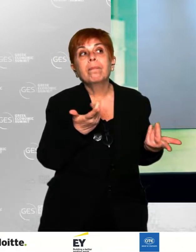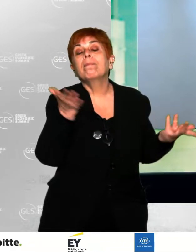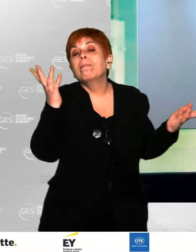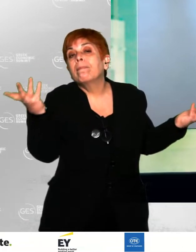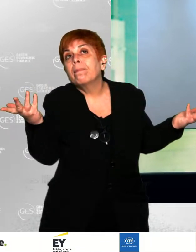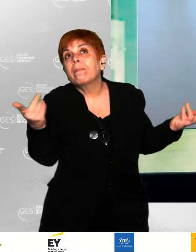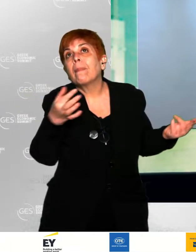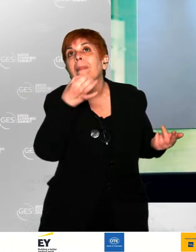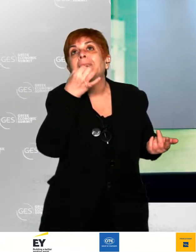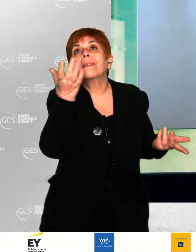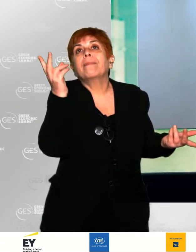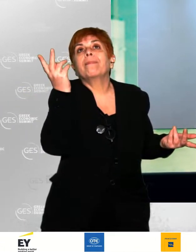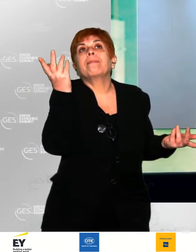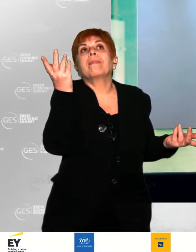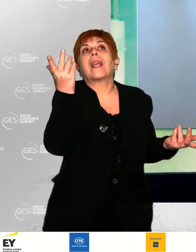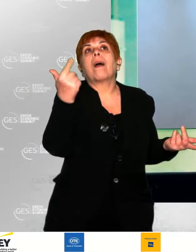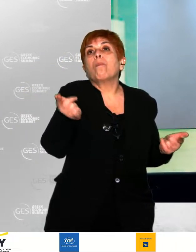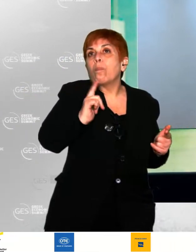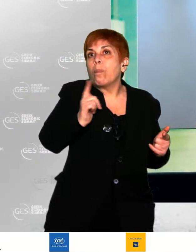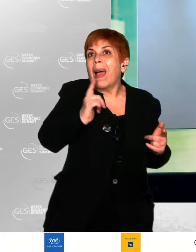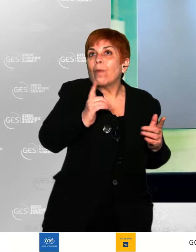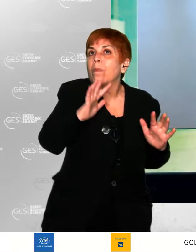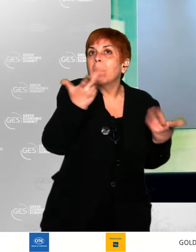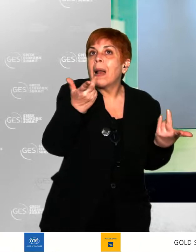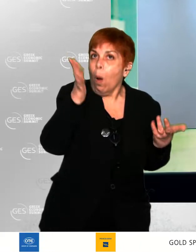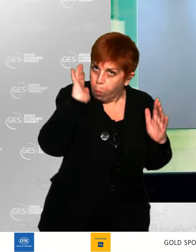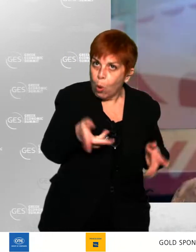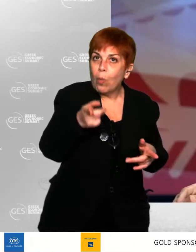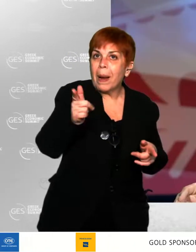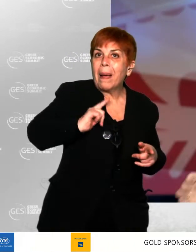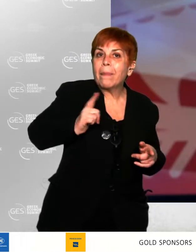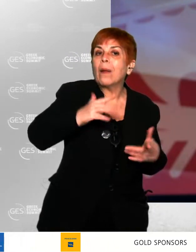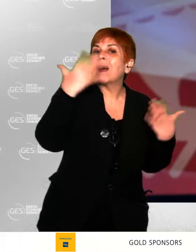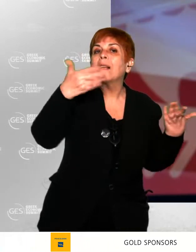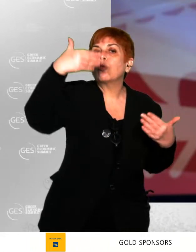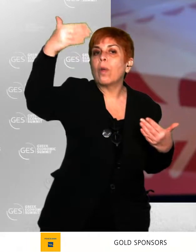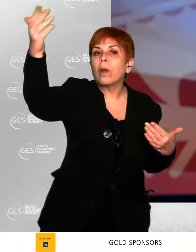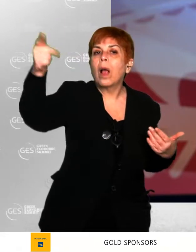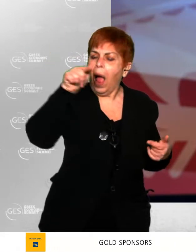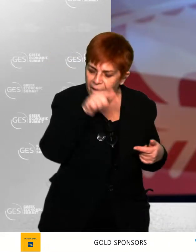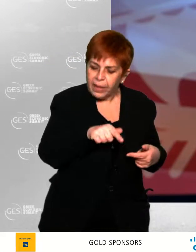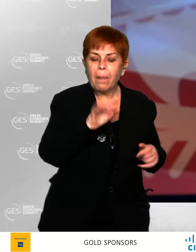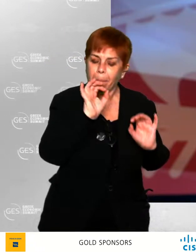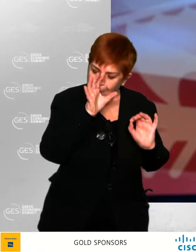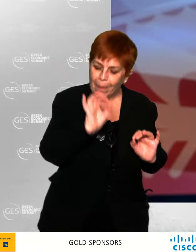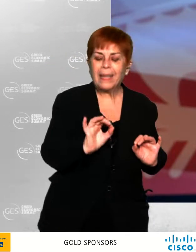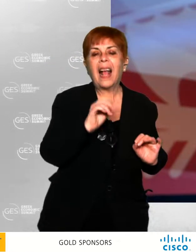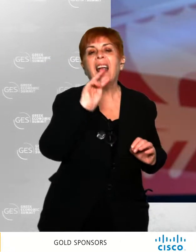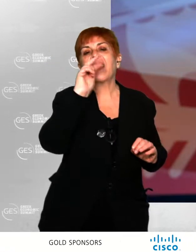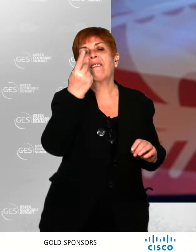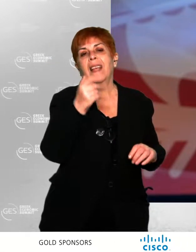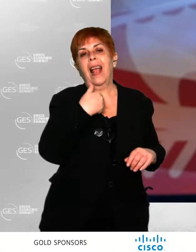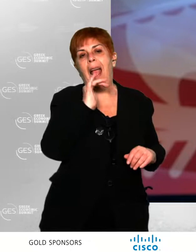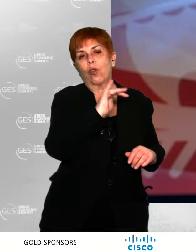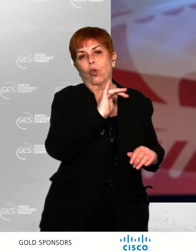in the second question. Well, yes. I mean, this is the second question because in a certain way, one